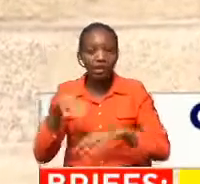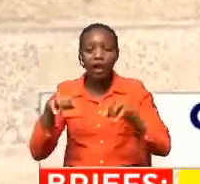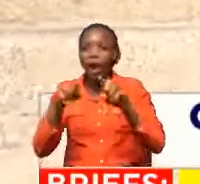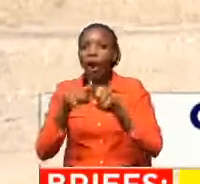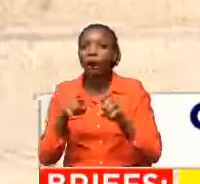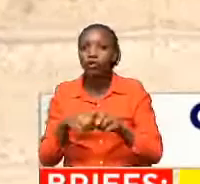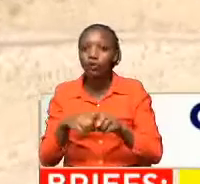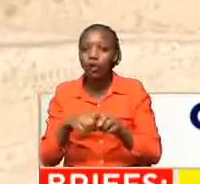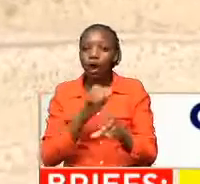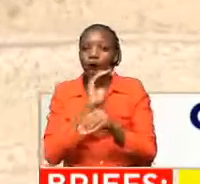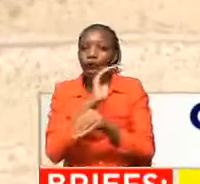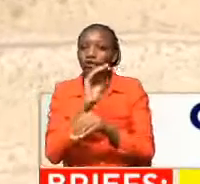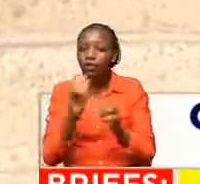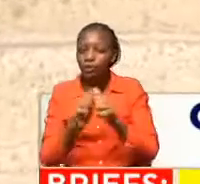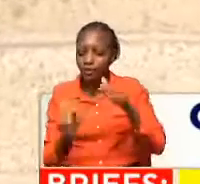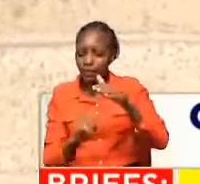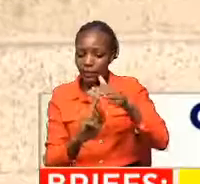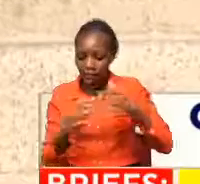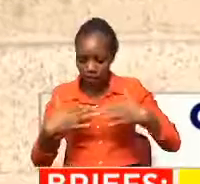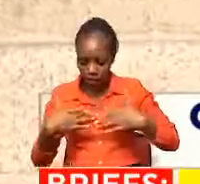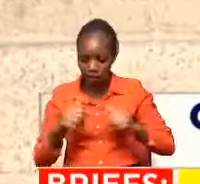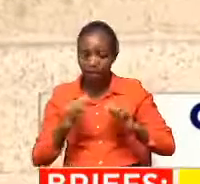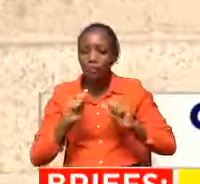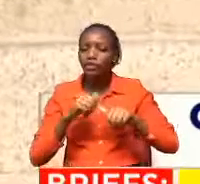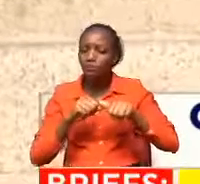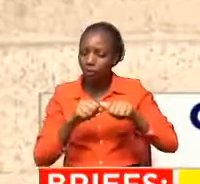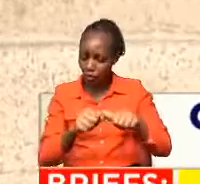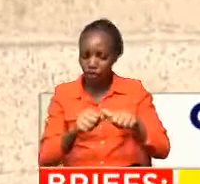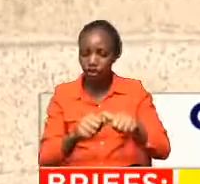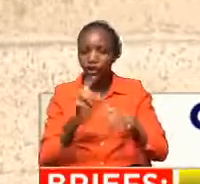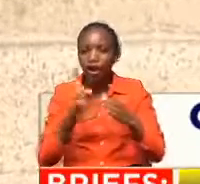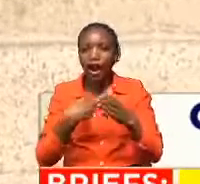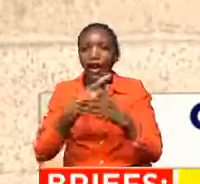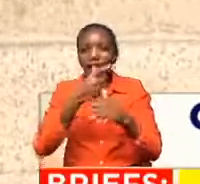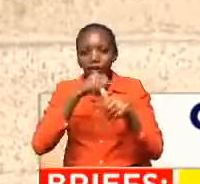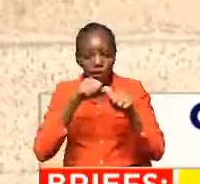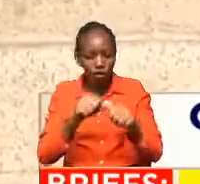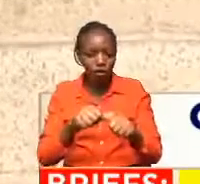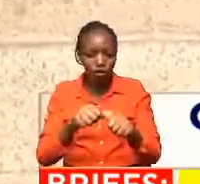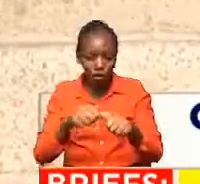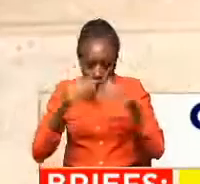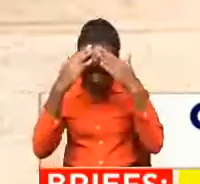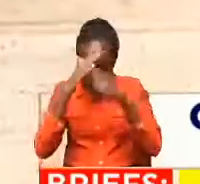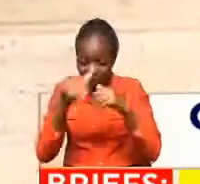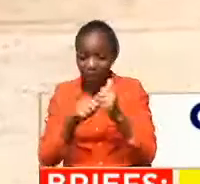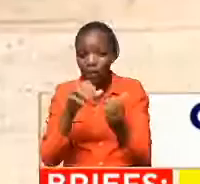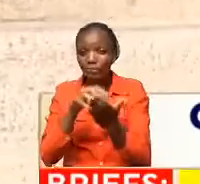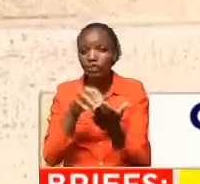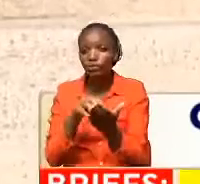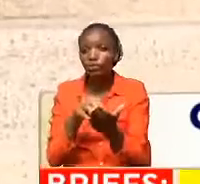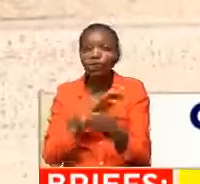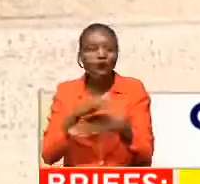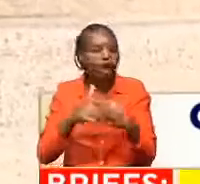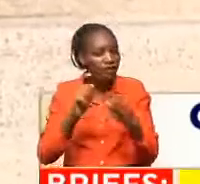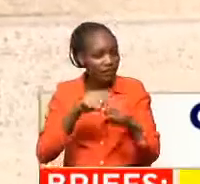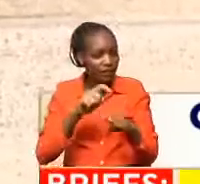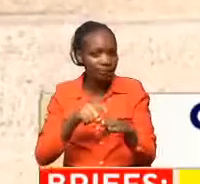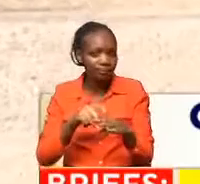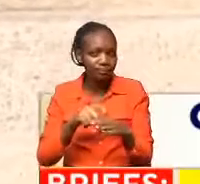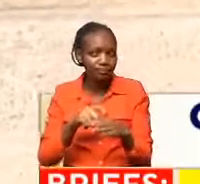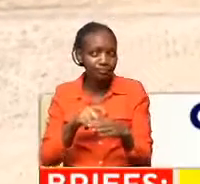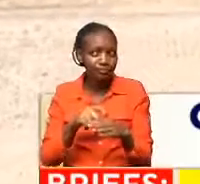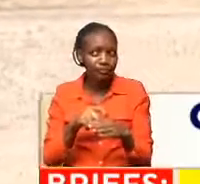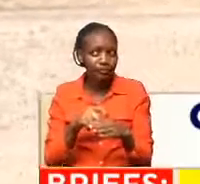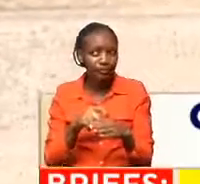Consultations with the Ministry of Health will continue and will keep reviewing the situation. We have put off literally all